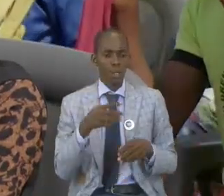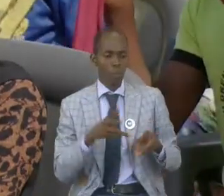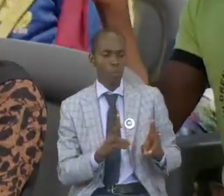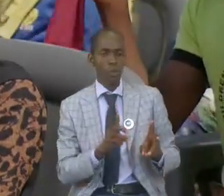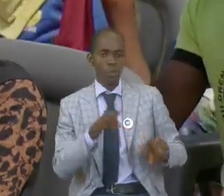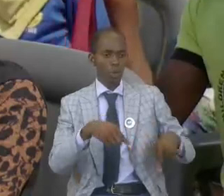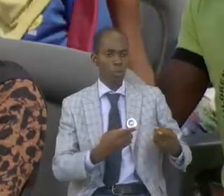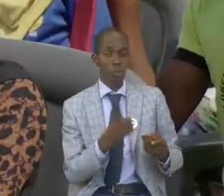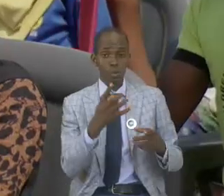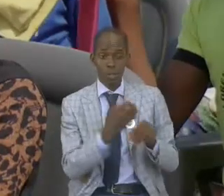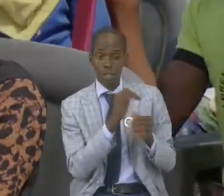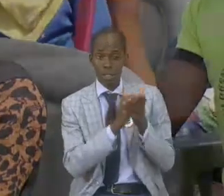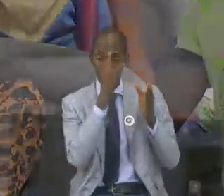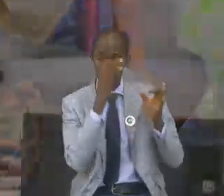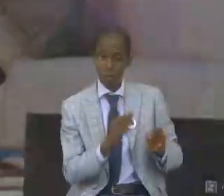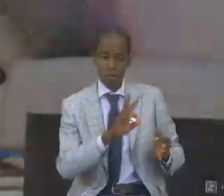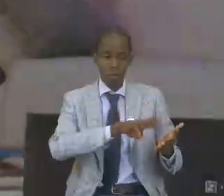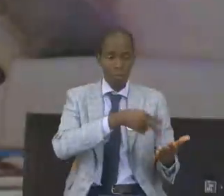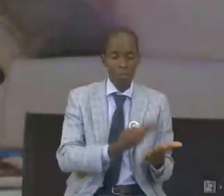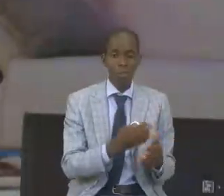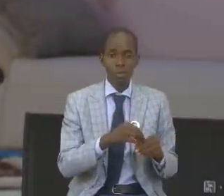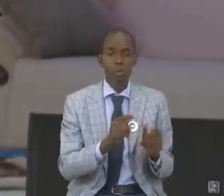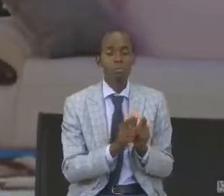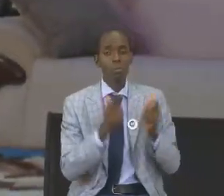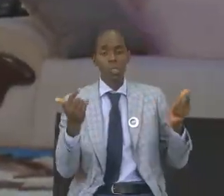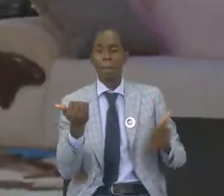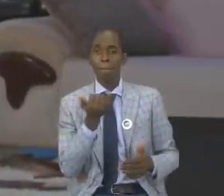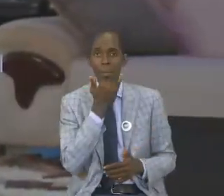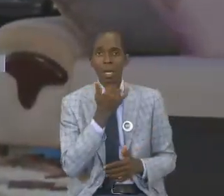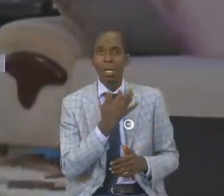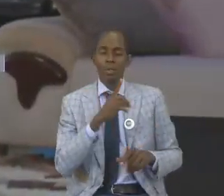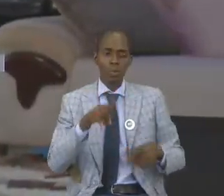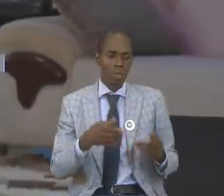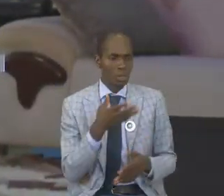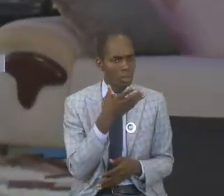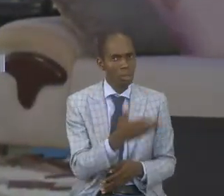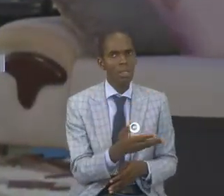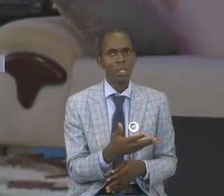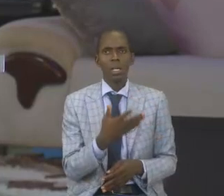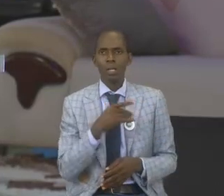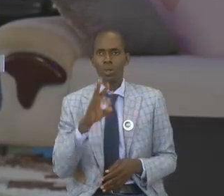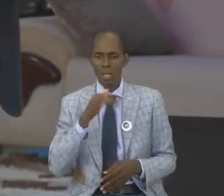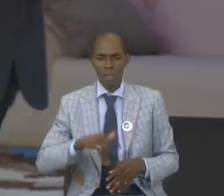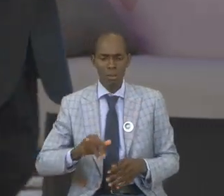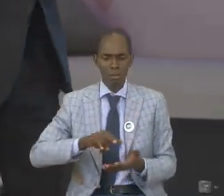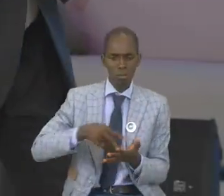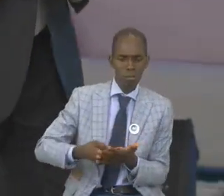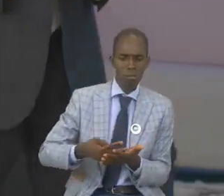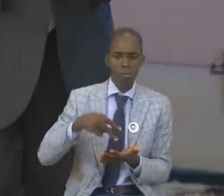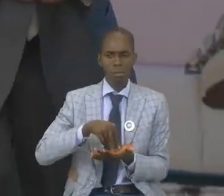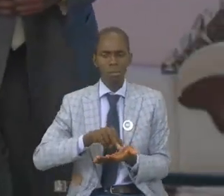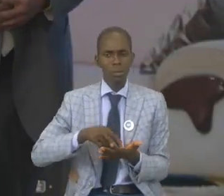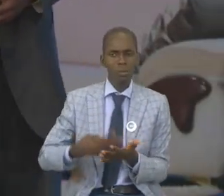that decision, you fell into a pitfall, and then you went there, you're stumbling and falling because you